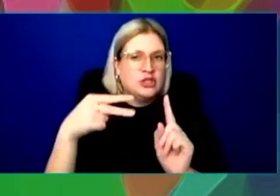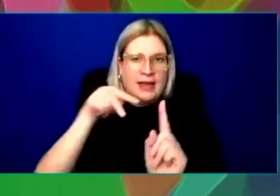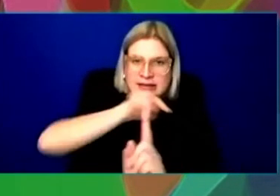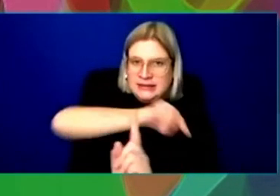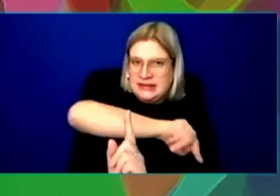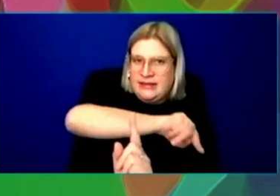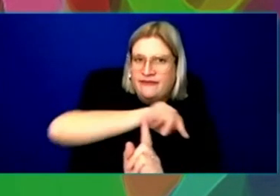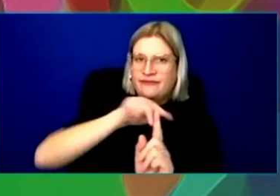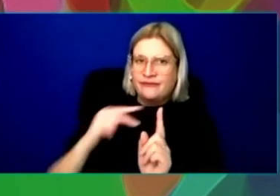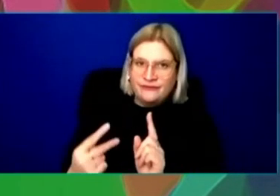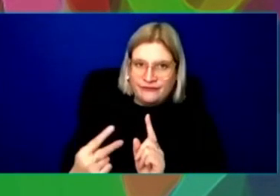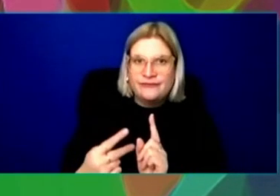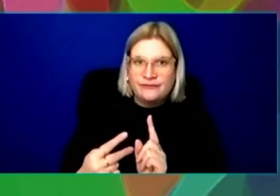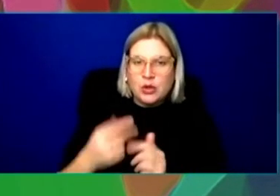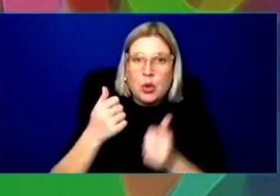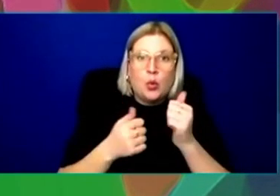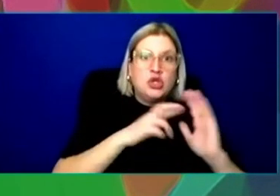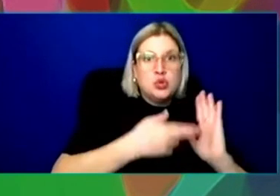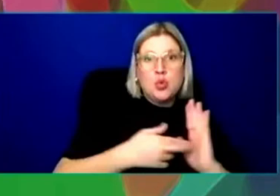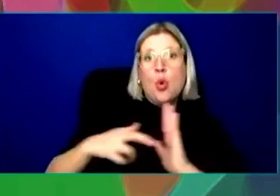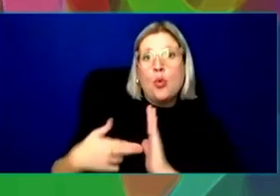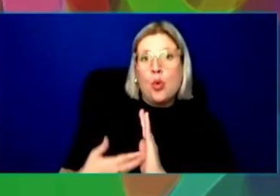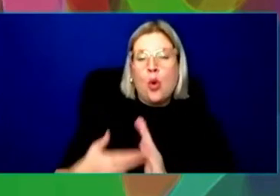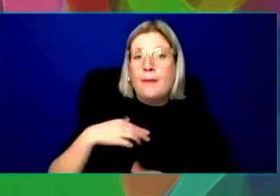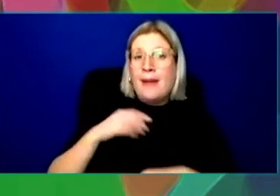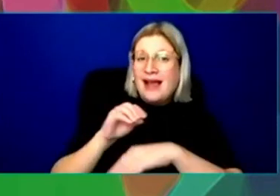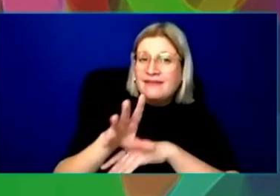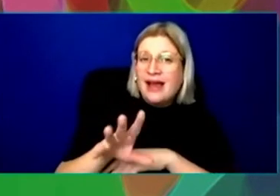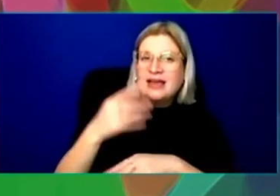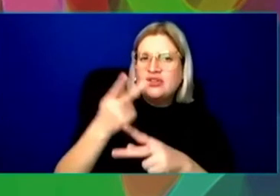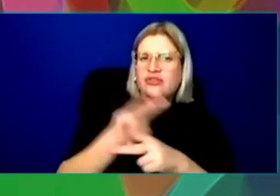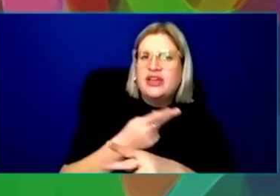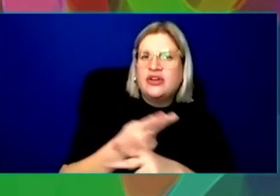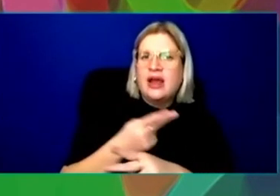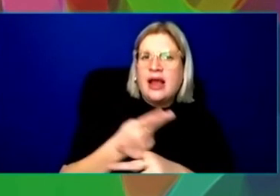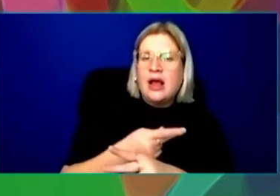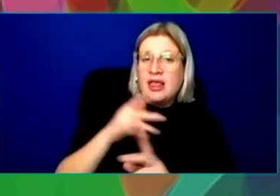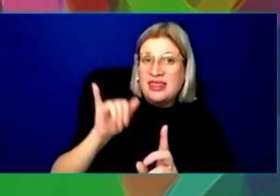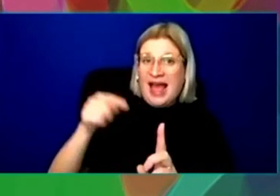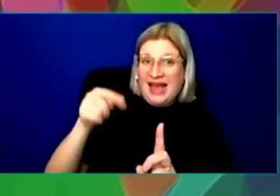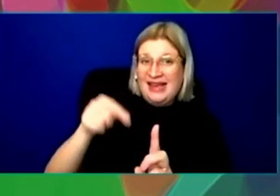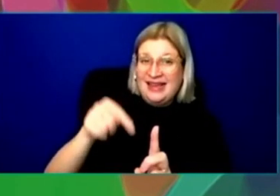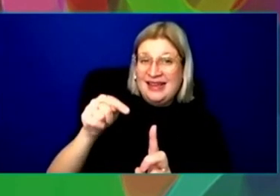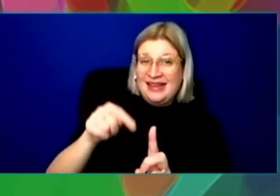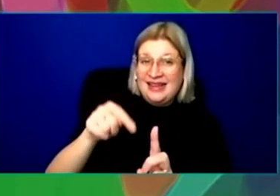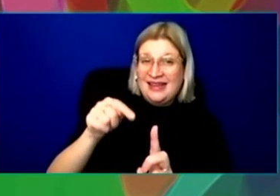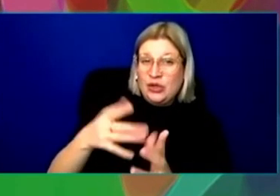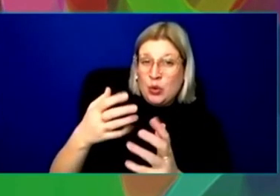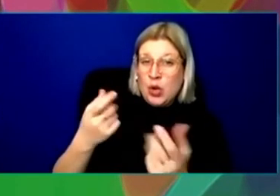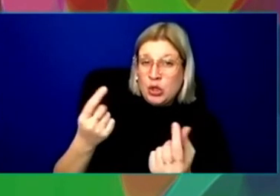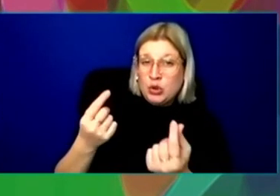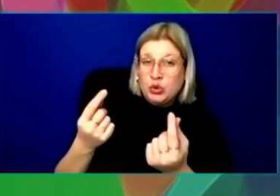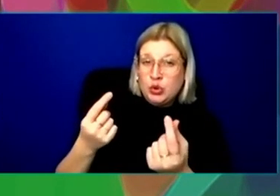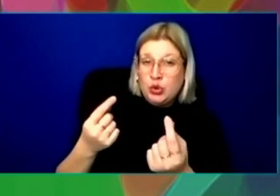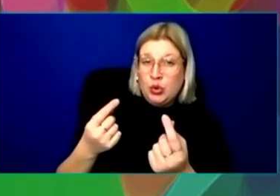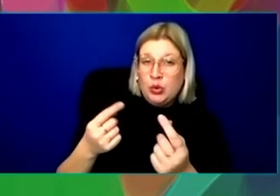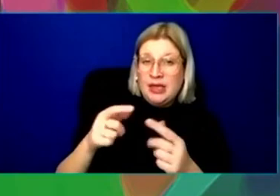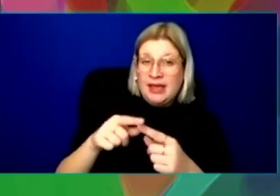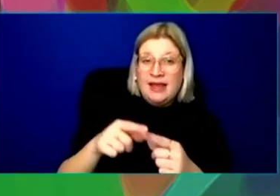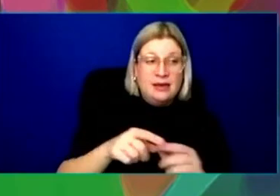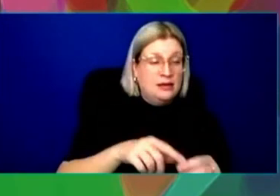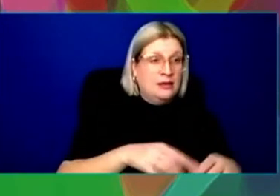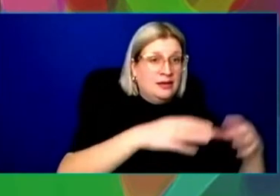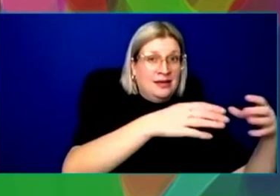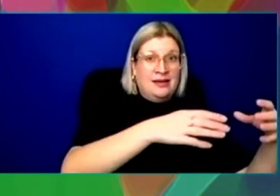And yeah, so that's, so my advice would be like to figure out like what that thing is and merge all the different strands of what you do into one thing so they feed each